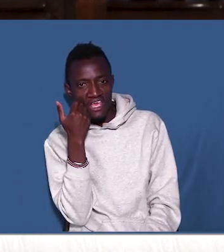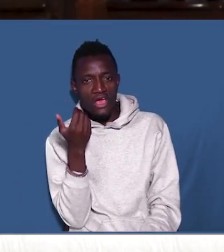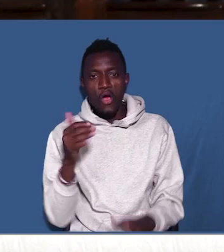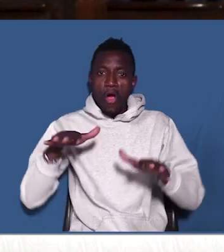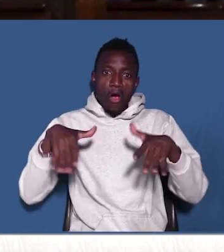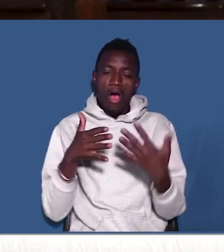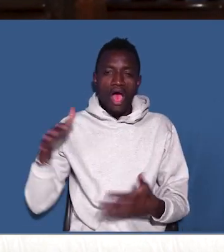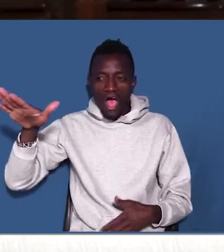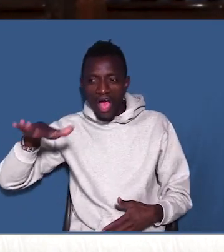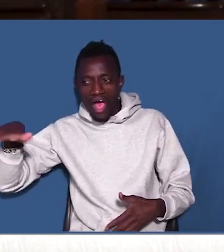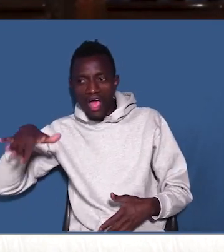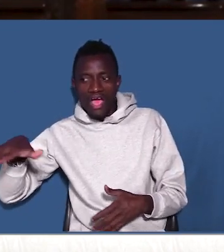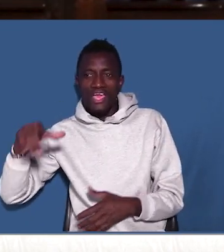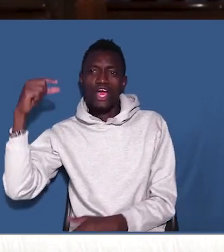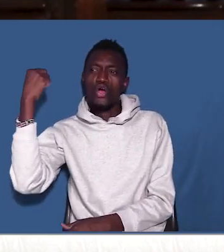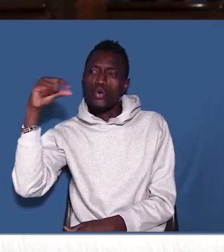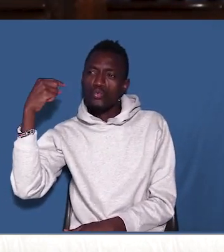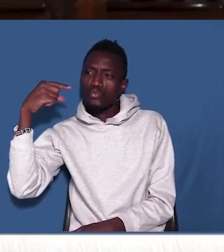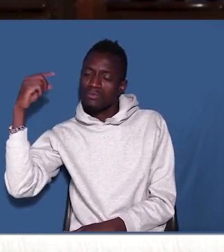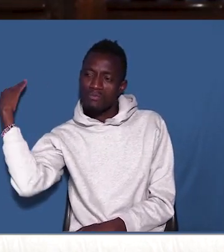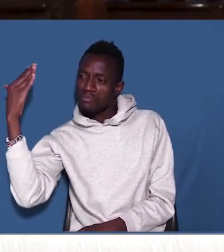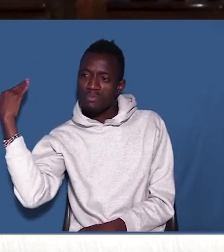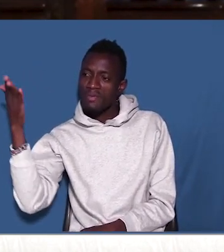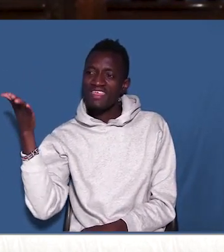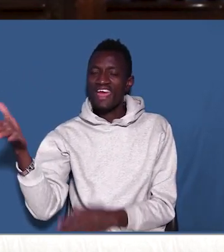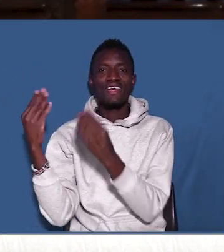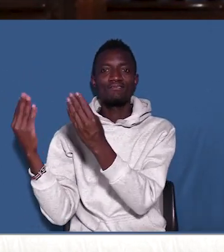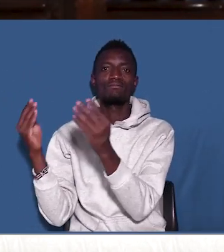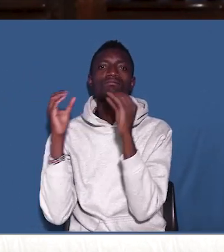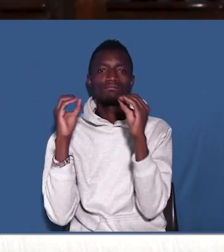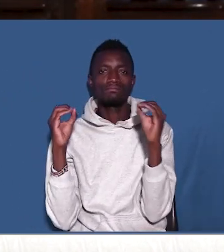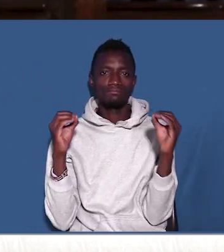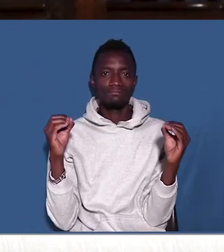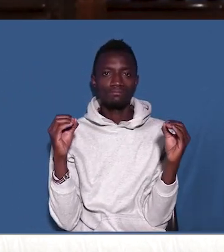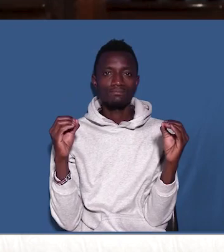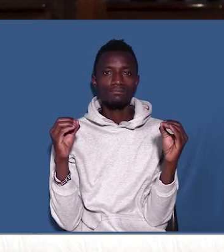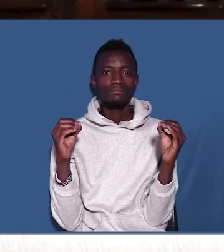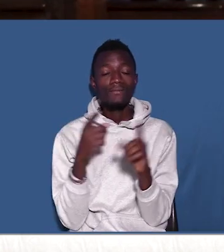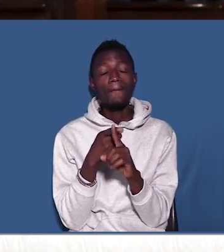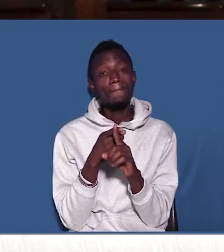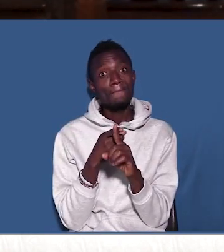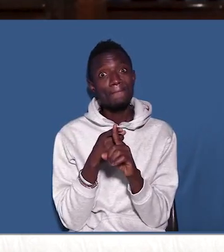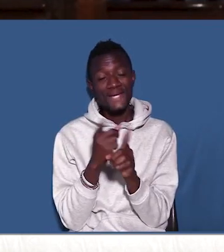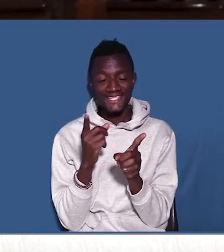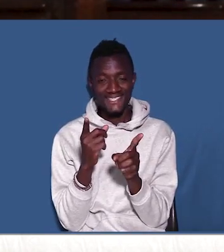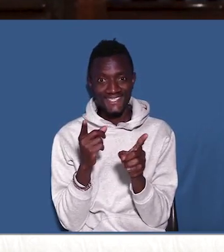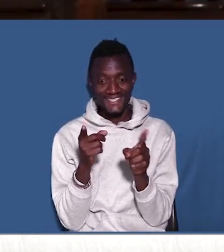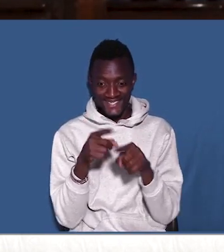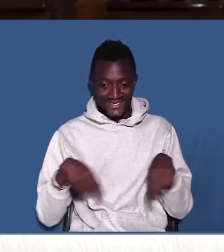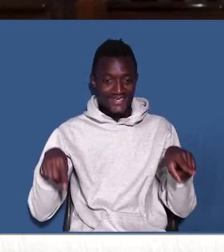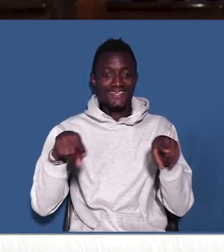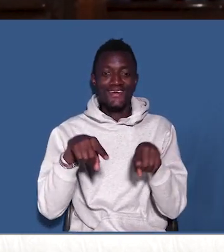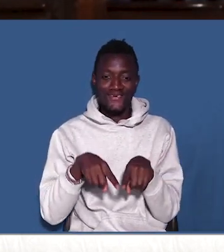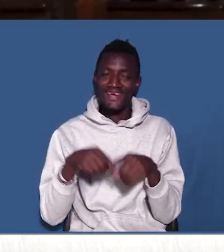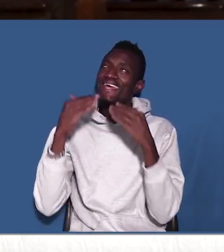spread easily, cannot be shared easily. And therefore, we thank you that